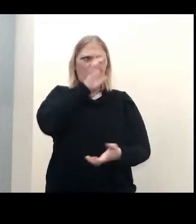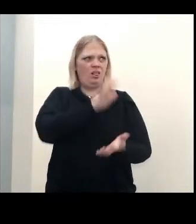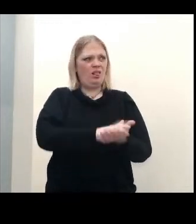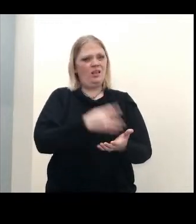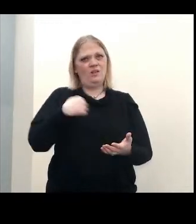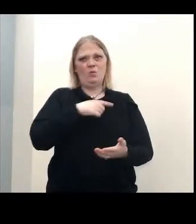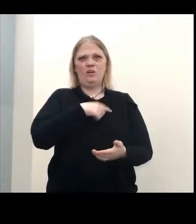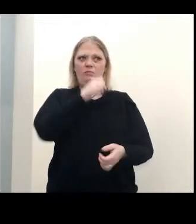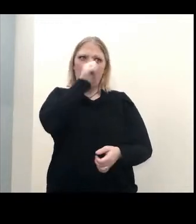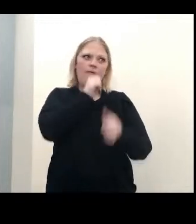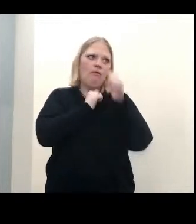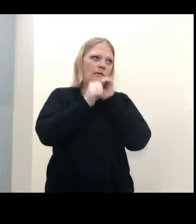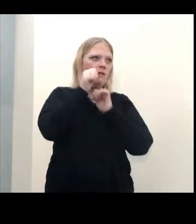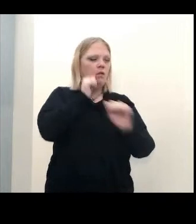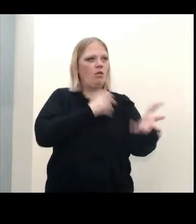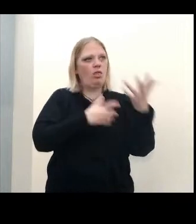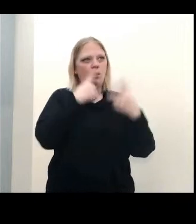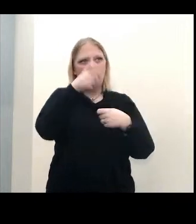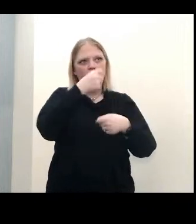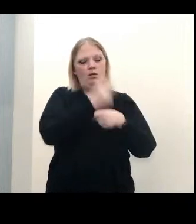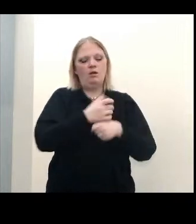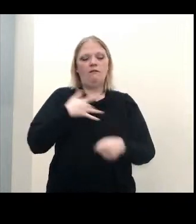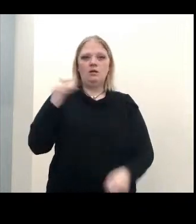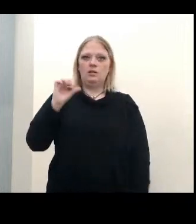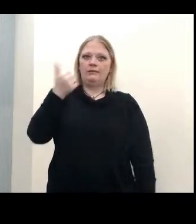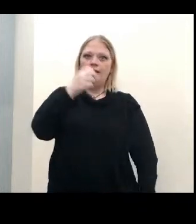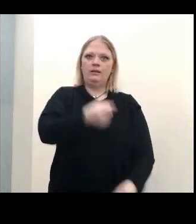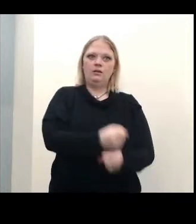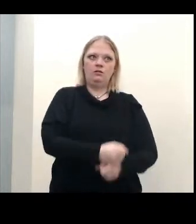for almost a year. It feels like it's been 10 years.